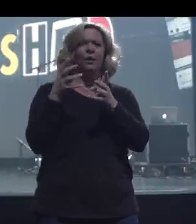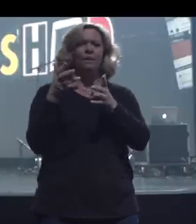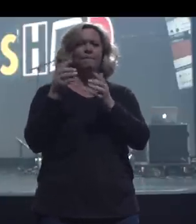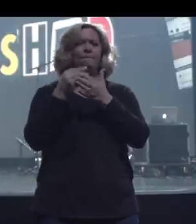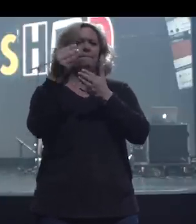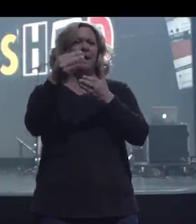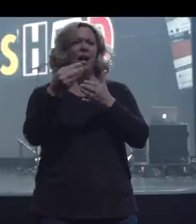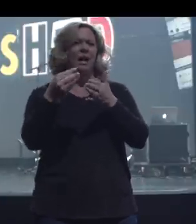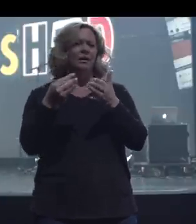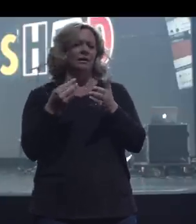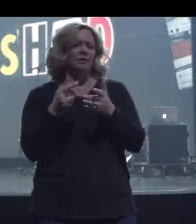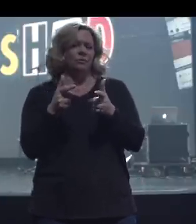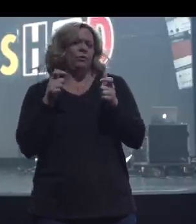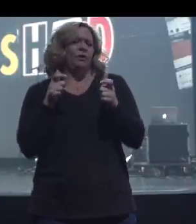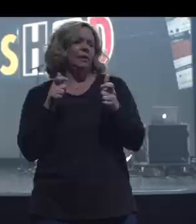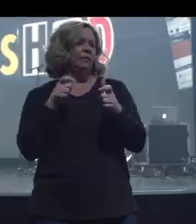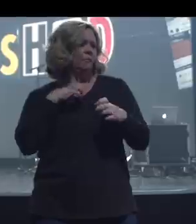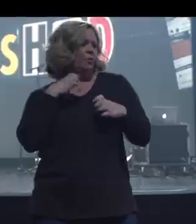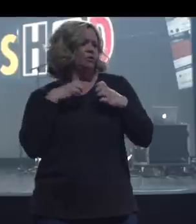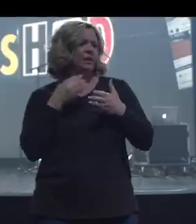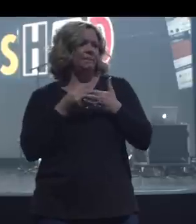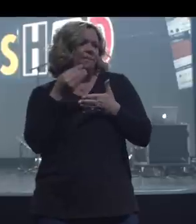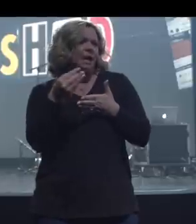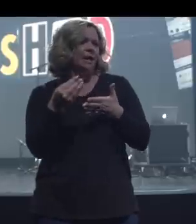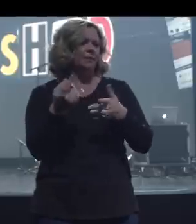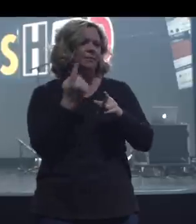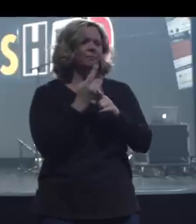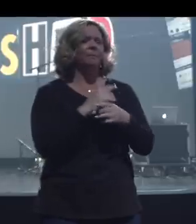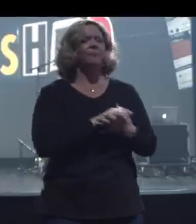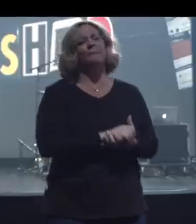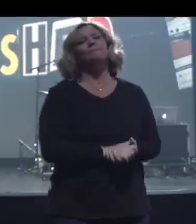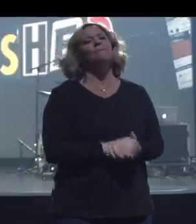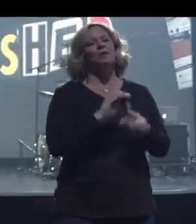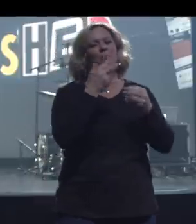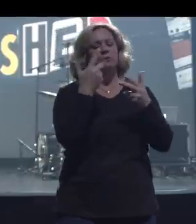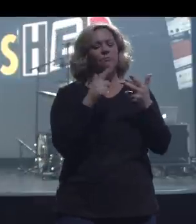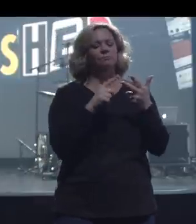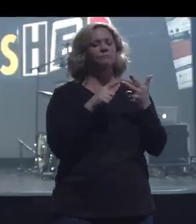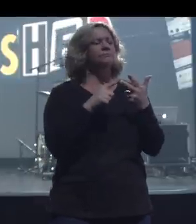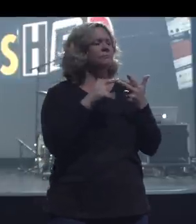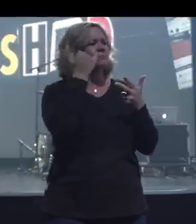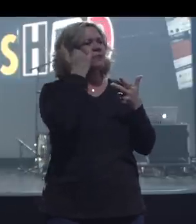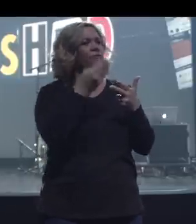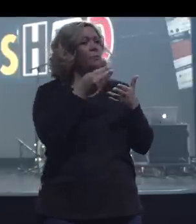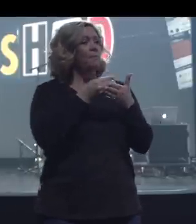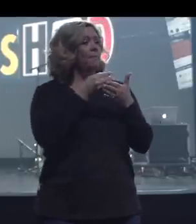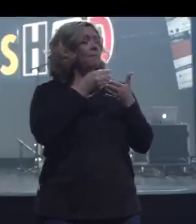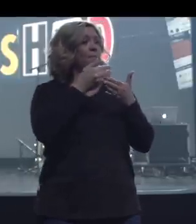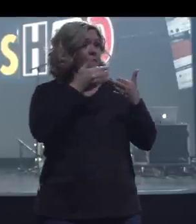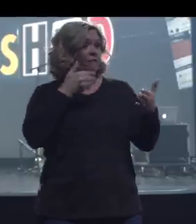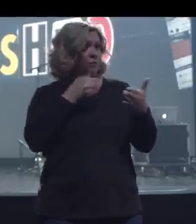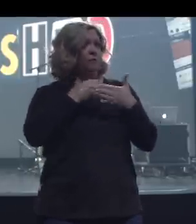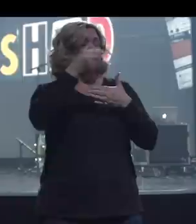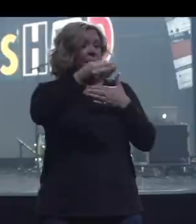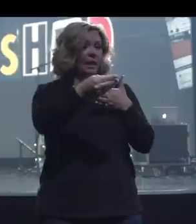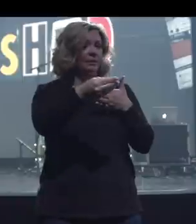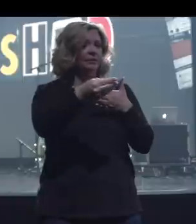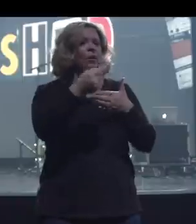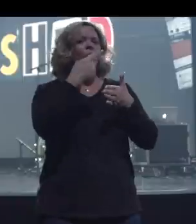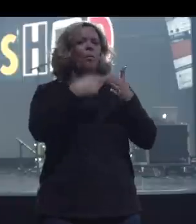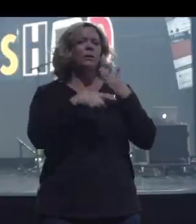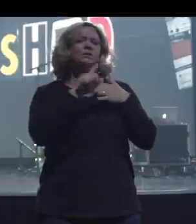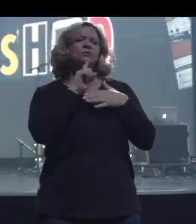emotion and let this identity thing mess with us. Here's number three. Before you buy something, ask, what's the true